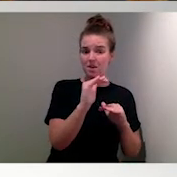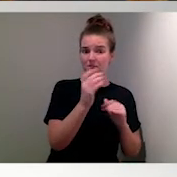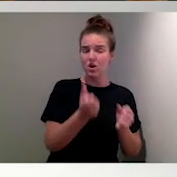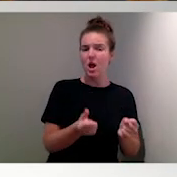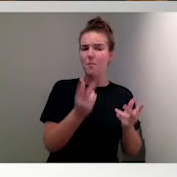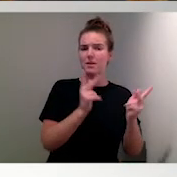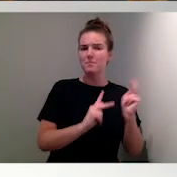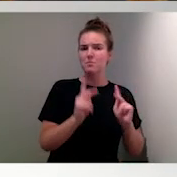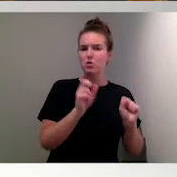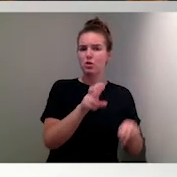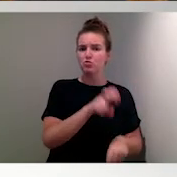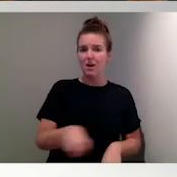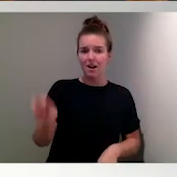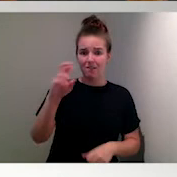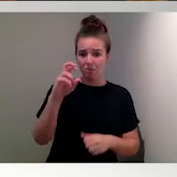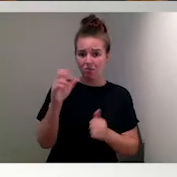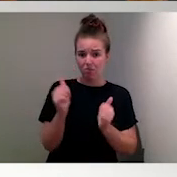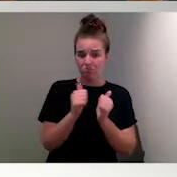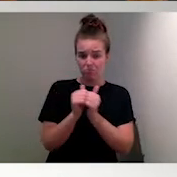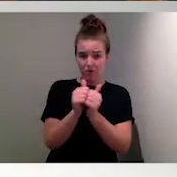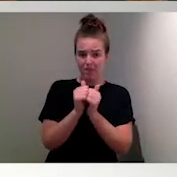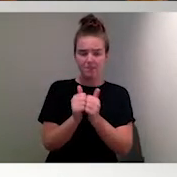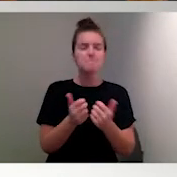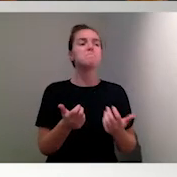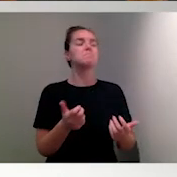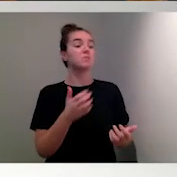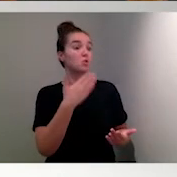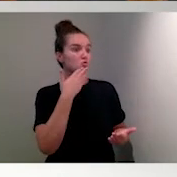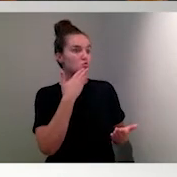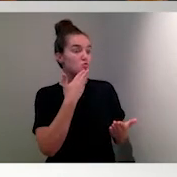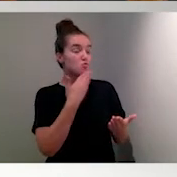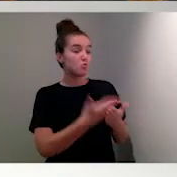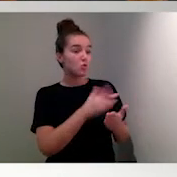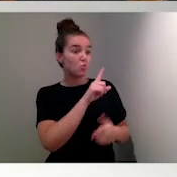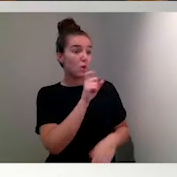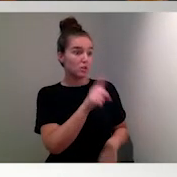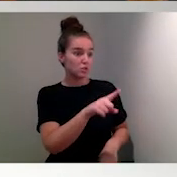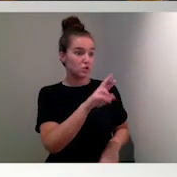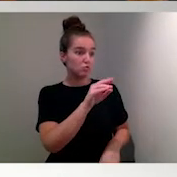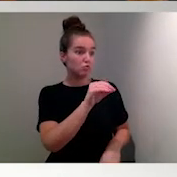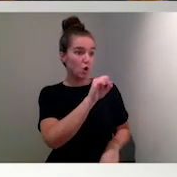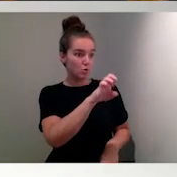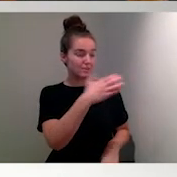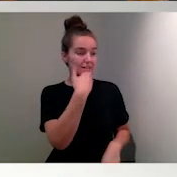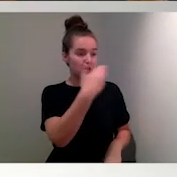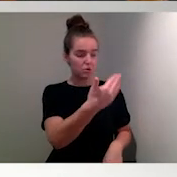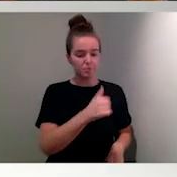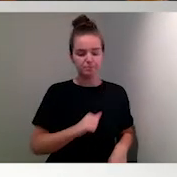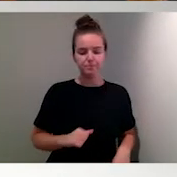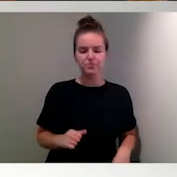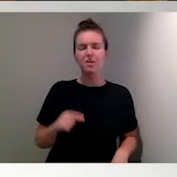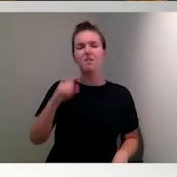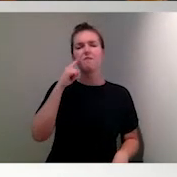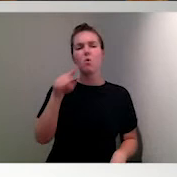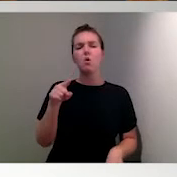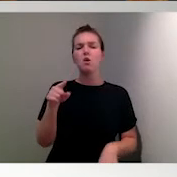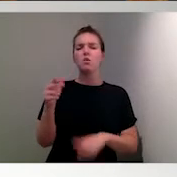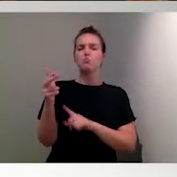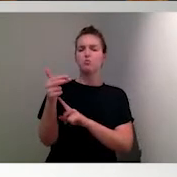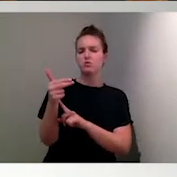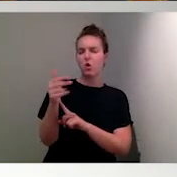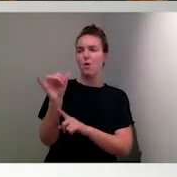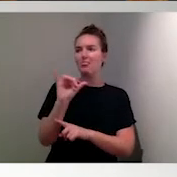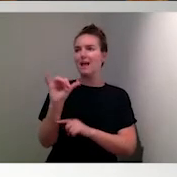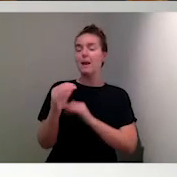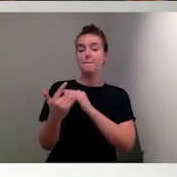Yes, that's a great question, Rose. Thank you. For going to a resort like Beaches, Turks, and Caicos that I know